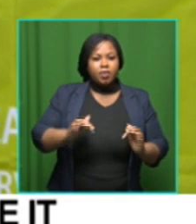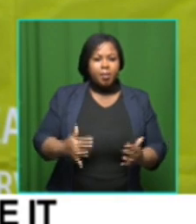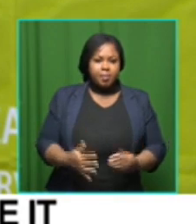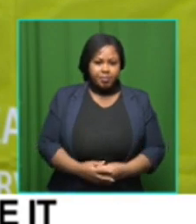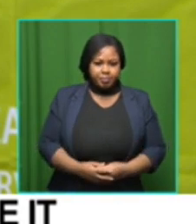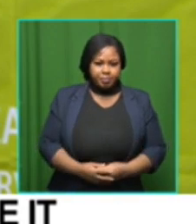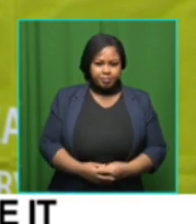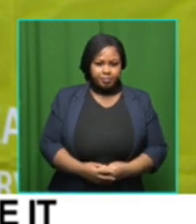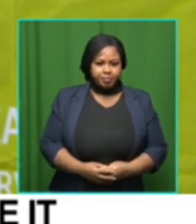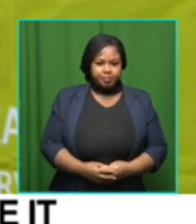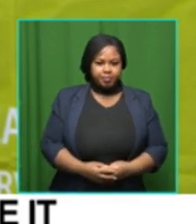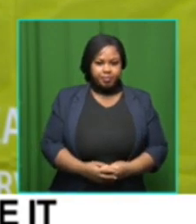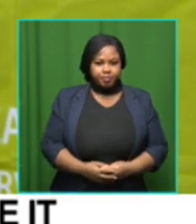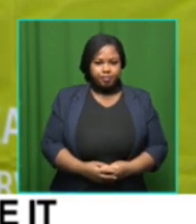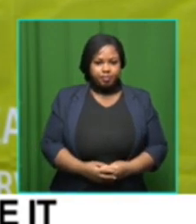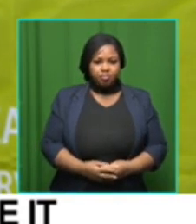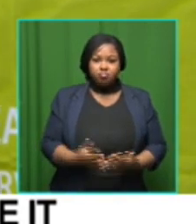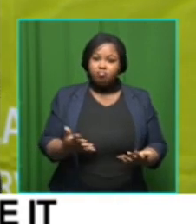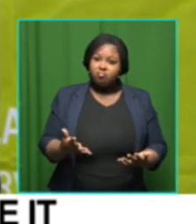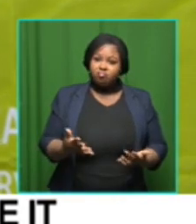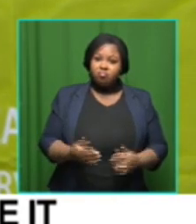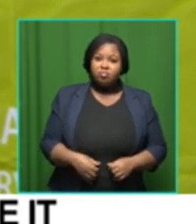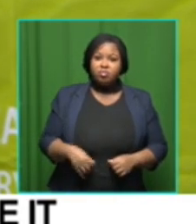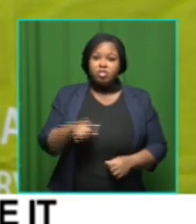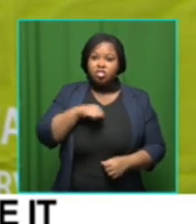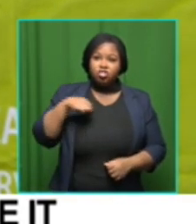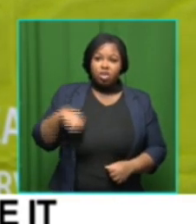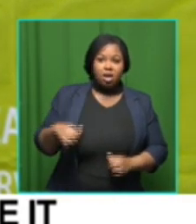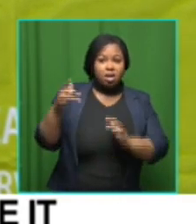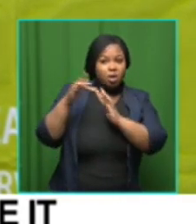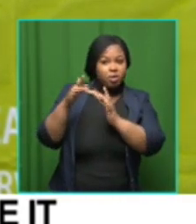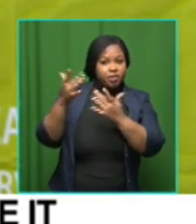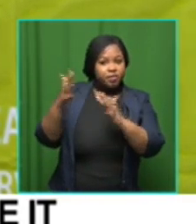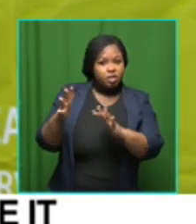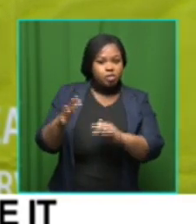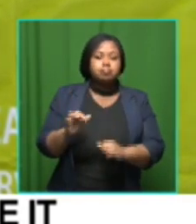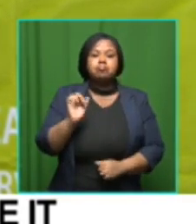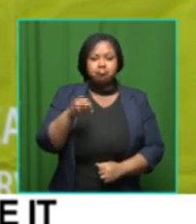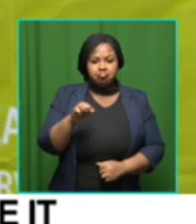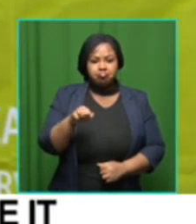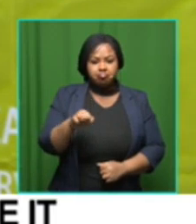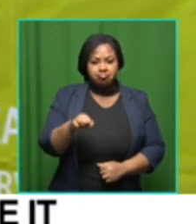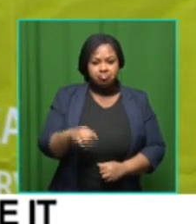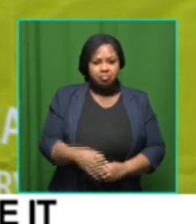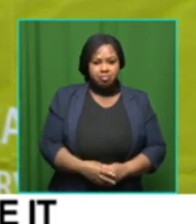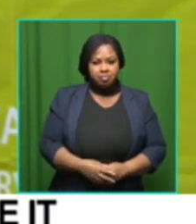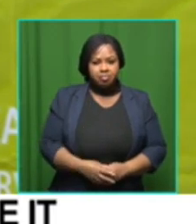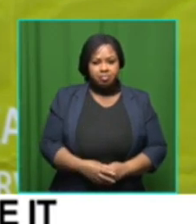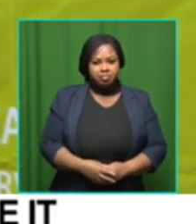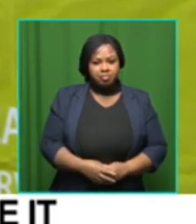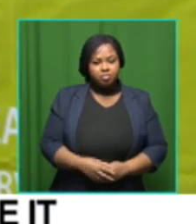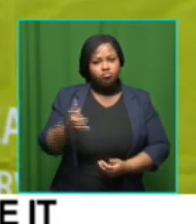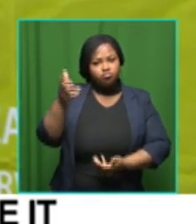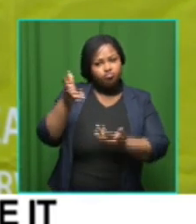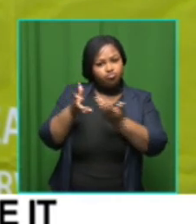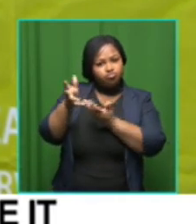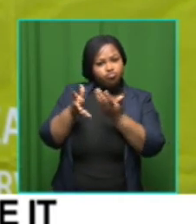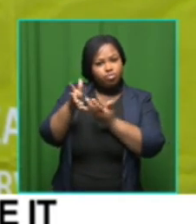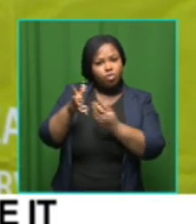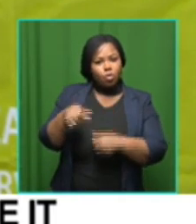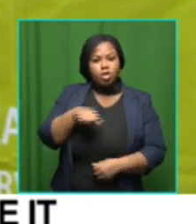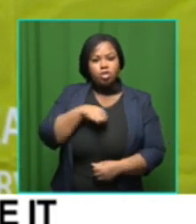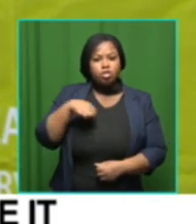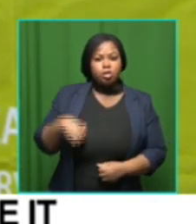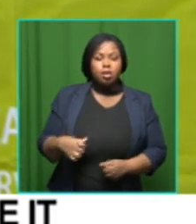problem. So did we contact China? Indeed. We in contact with China,